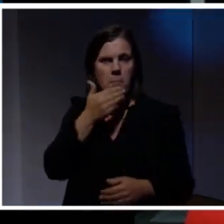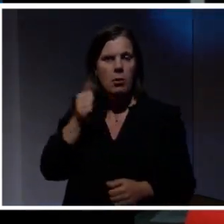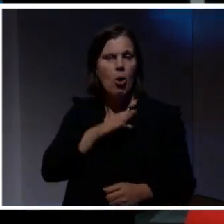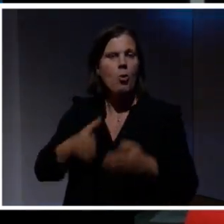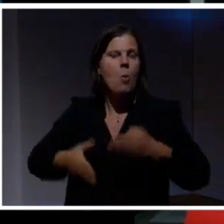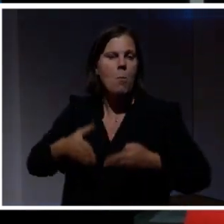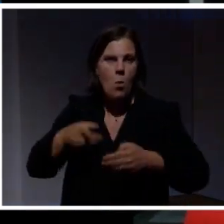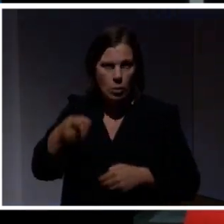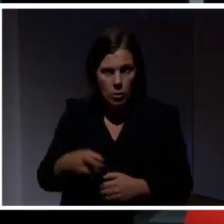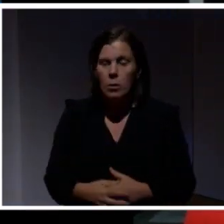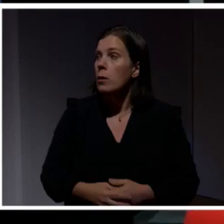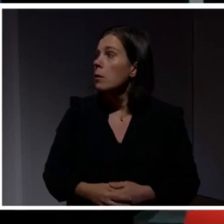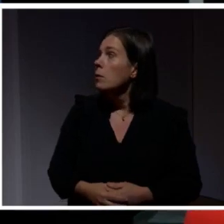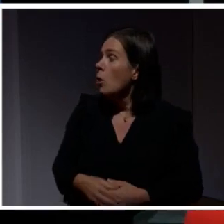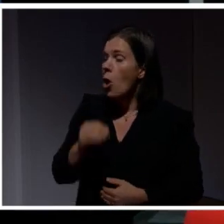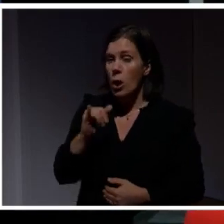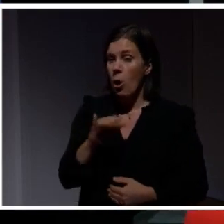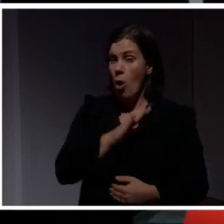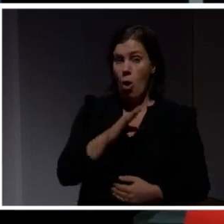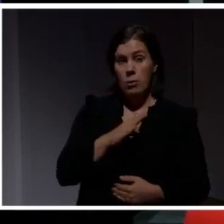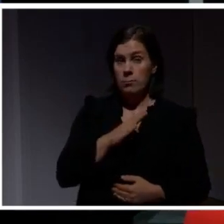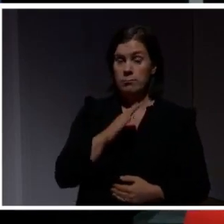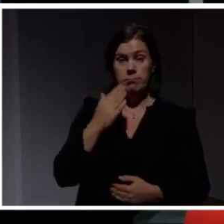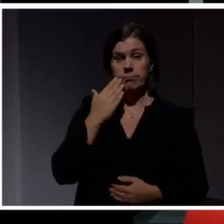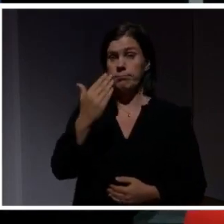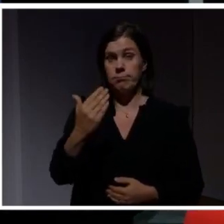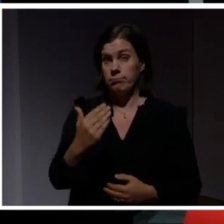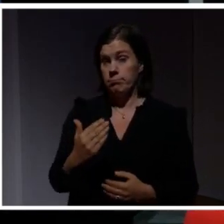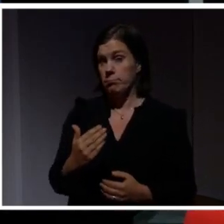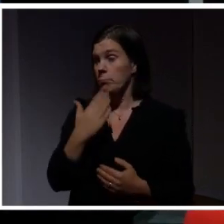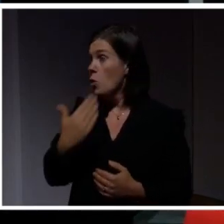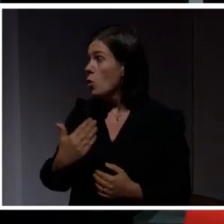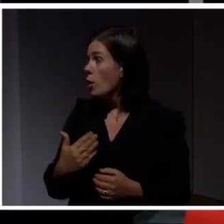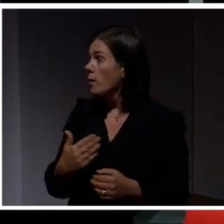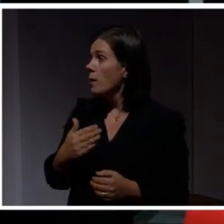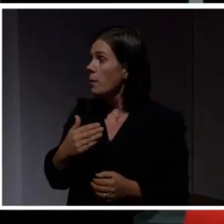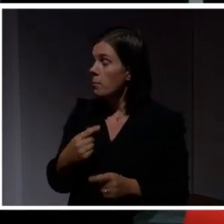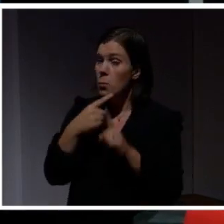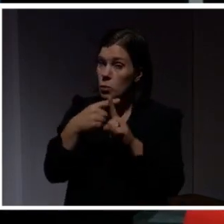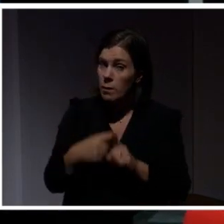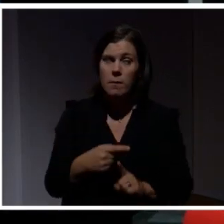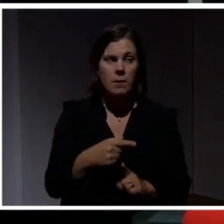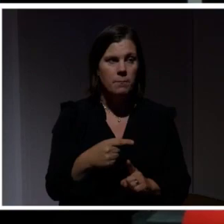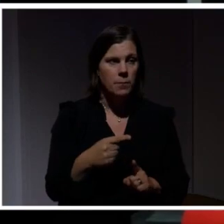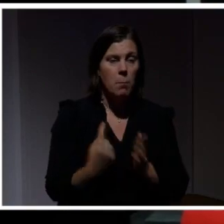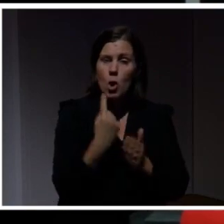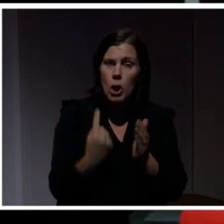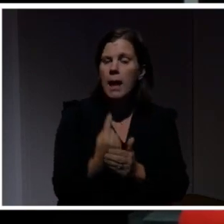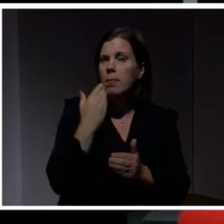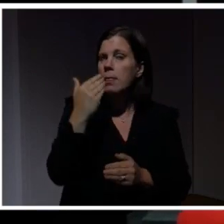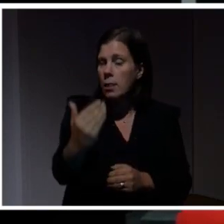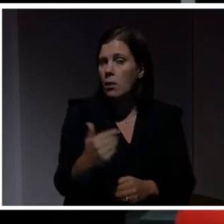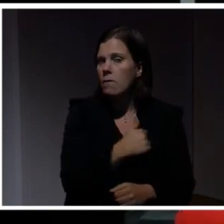has a huge potential. But again, I don't want to only talk about the potentials, because I think we've been talking about potentials quite a